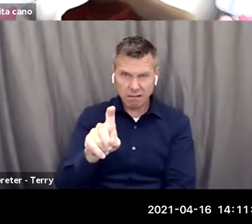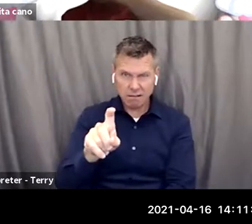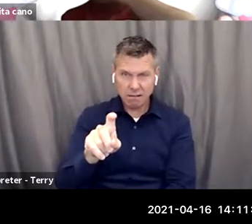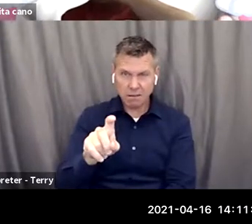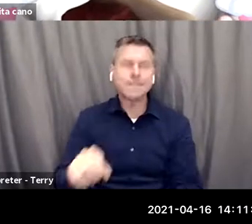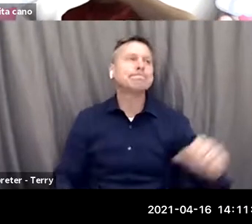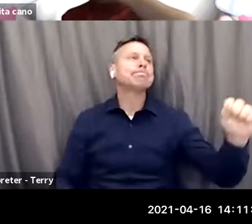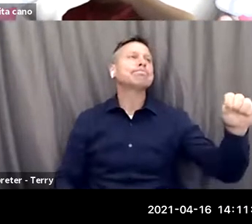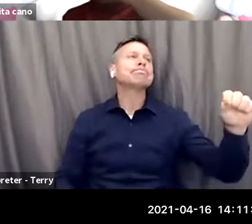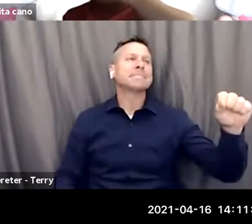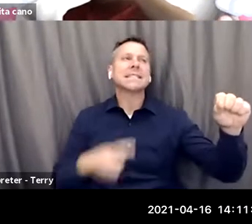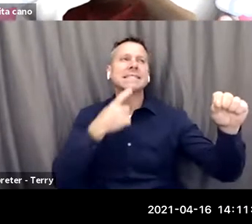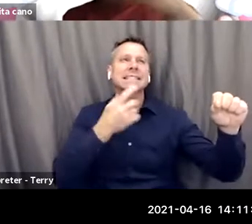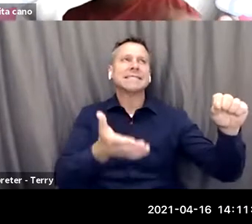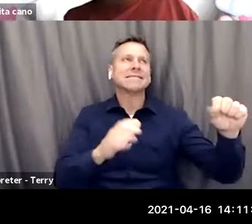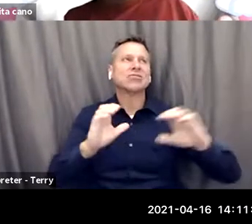Yes, that's what it says in the chat.